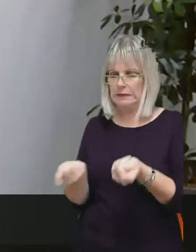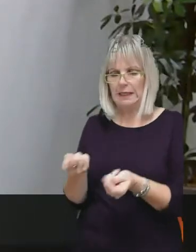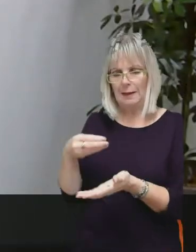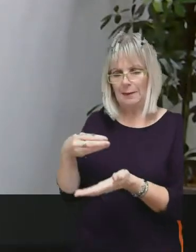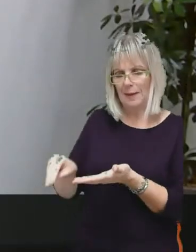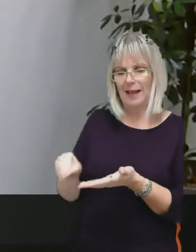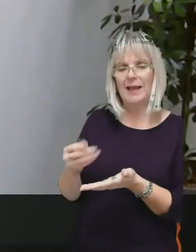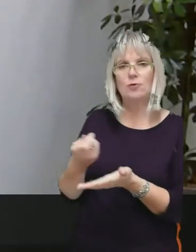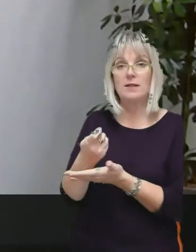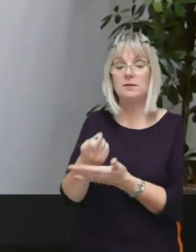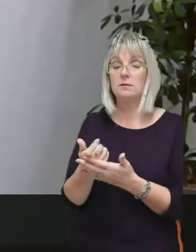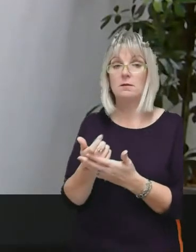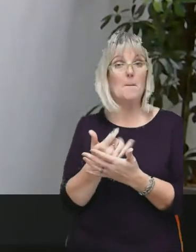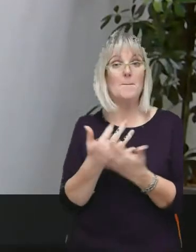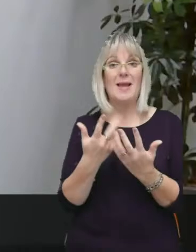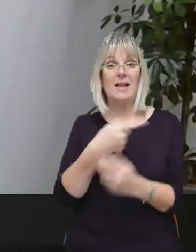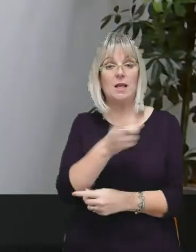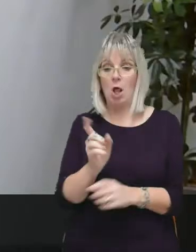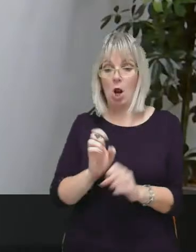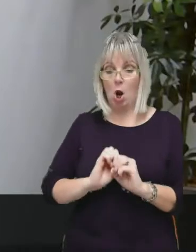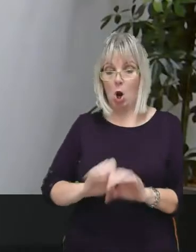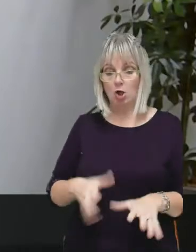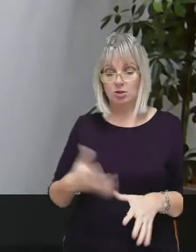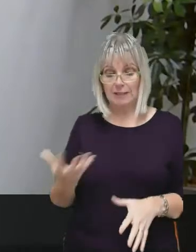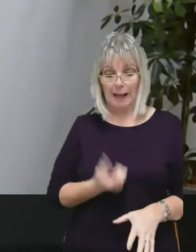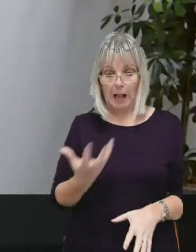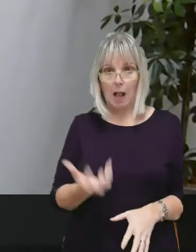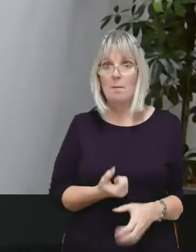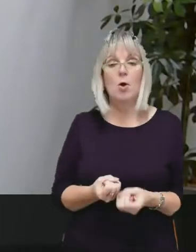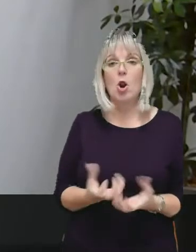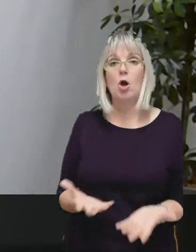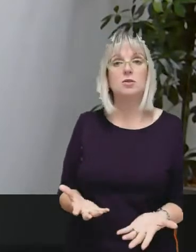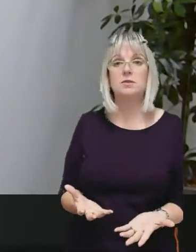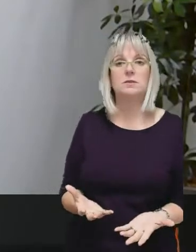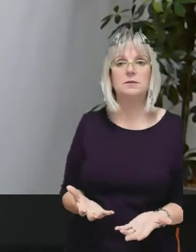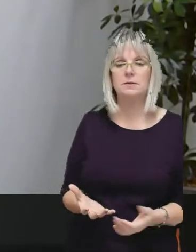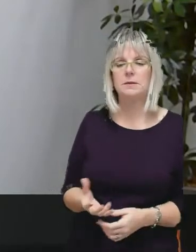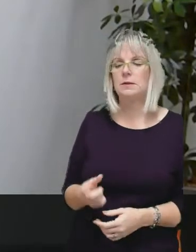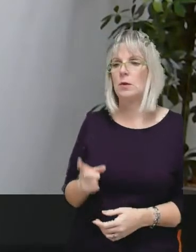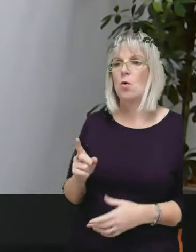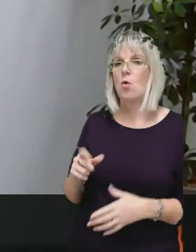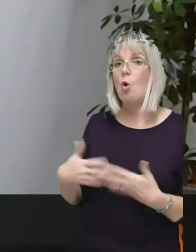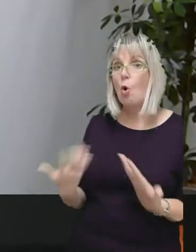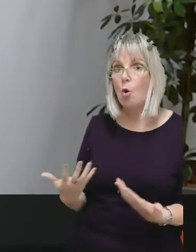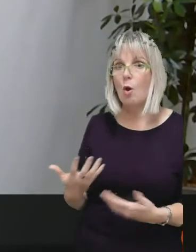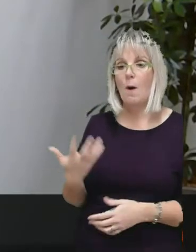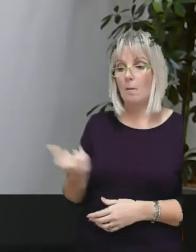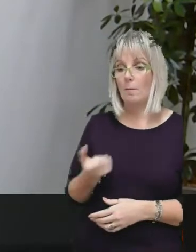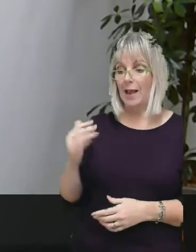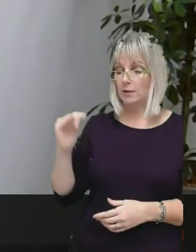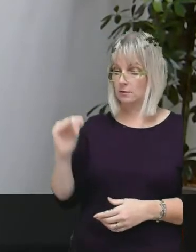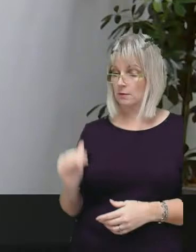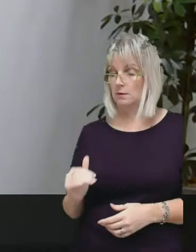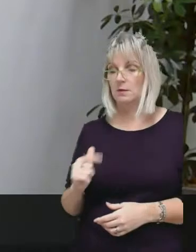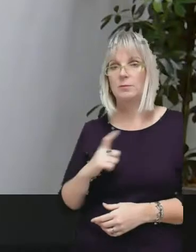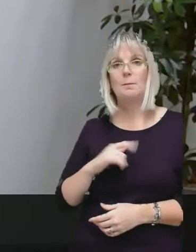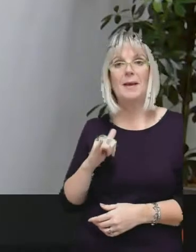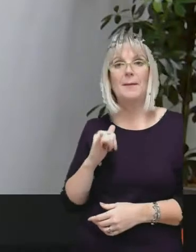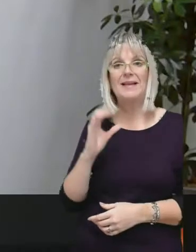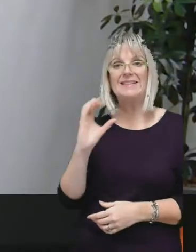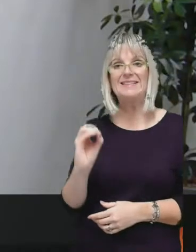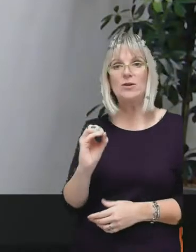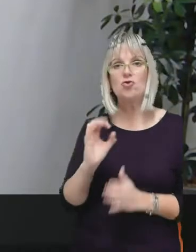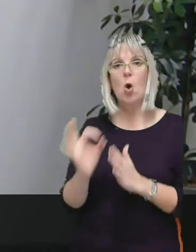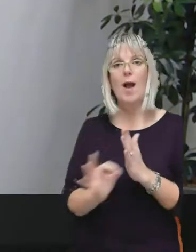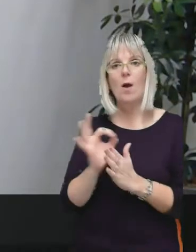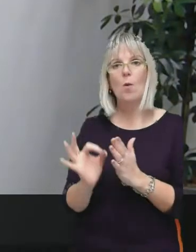their main source of income during this pandemic, or are taking a pay drop because they're on a zero-hours contract and work in the gig economy. And it's